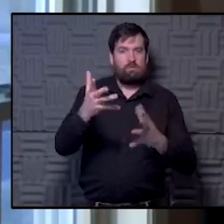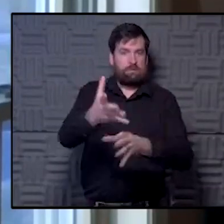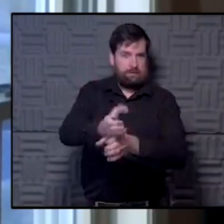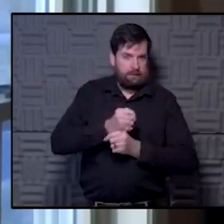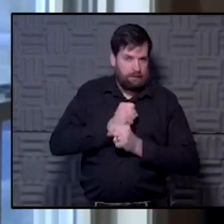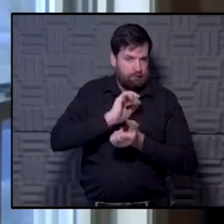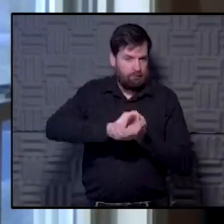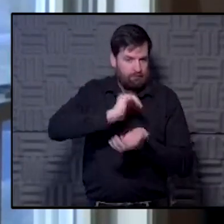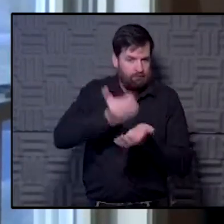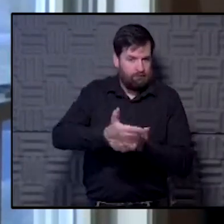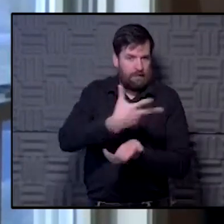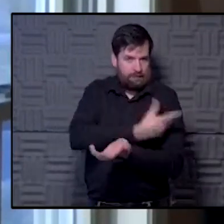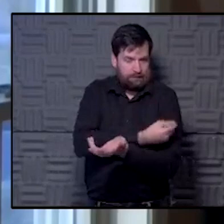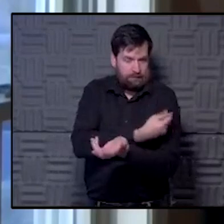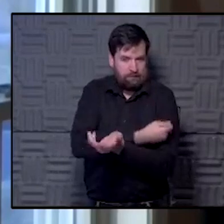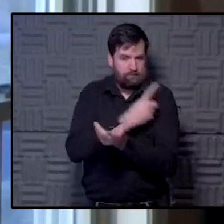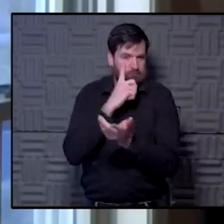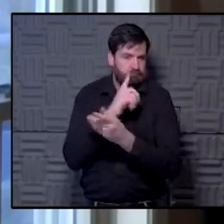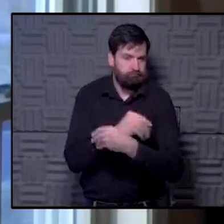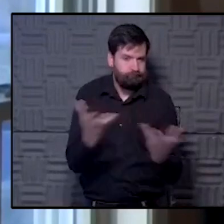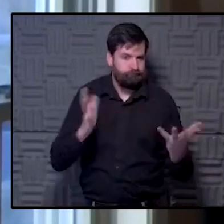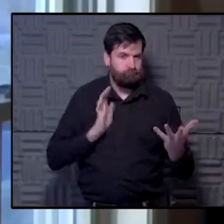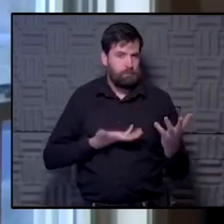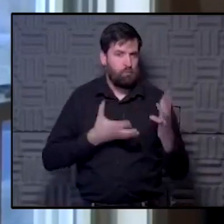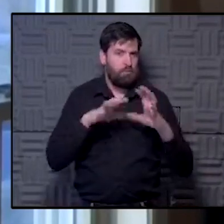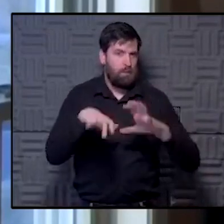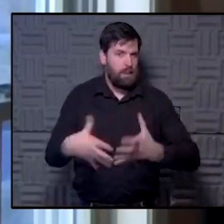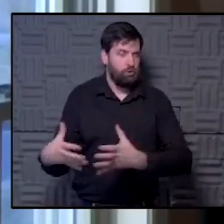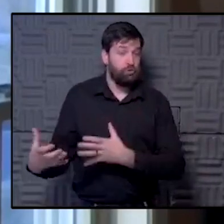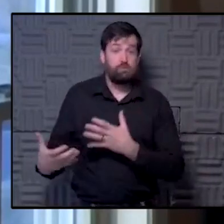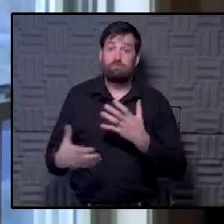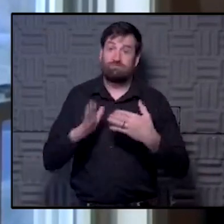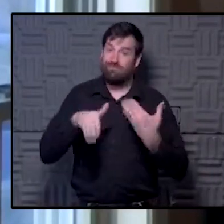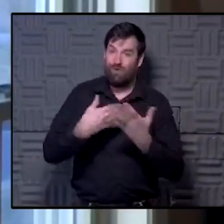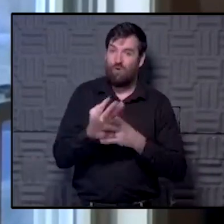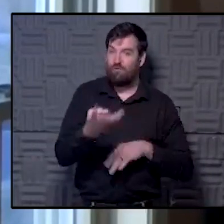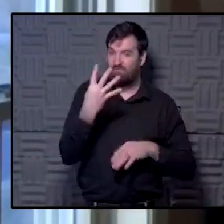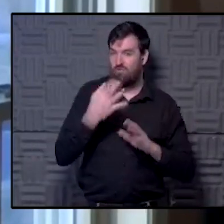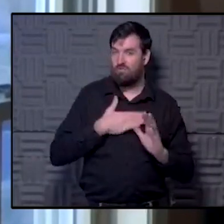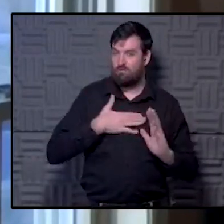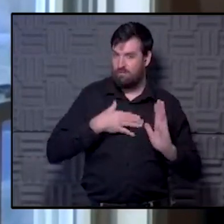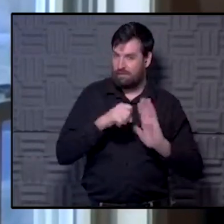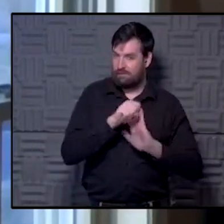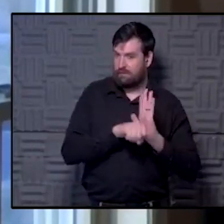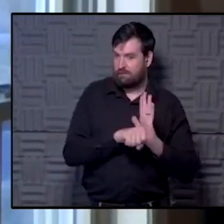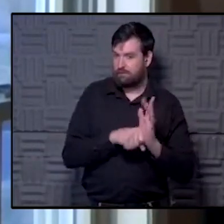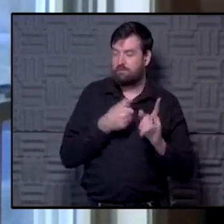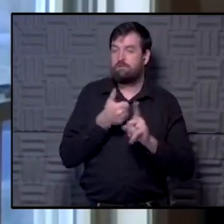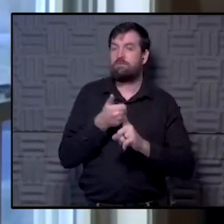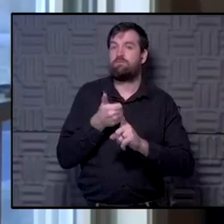out to our population? So most states, all 4 of my states, have a